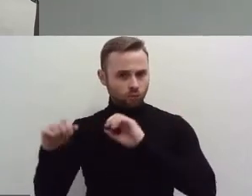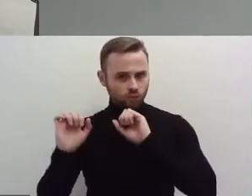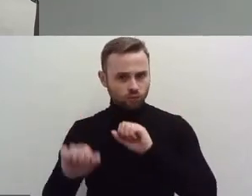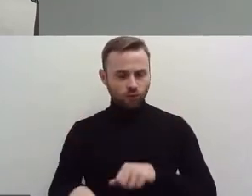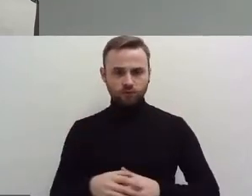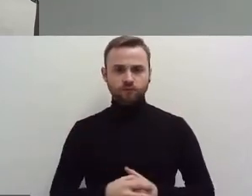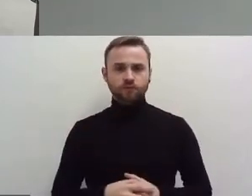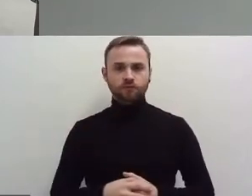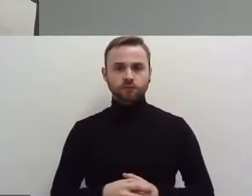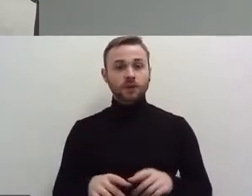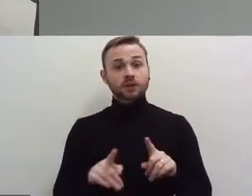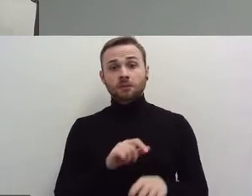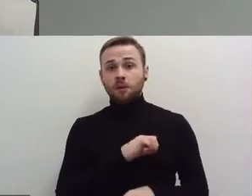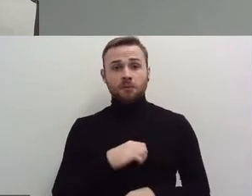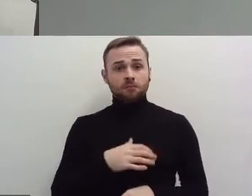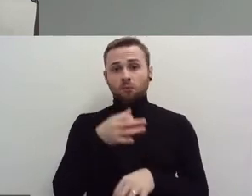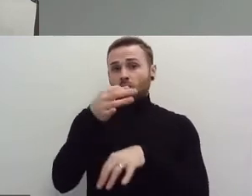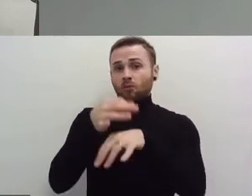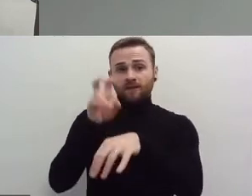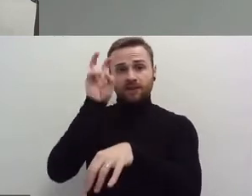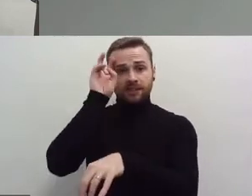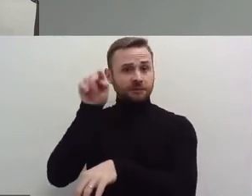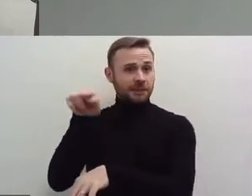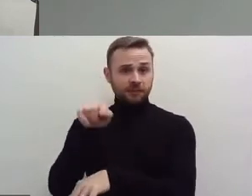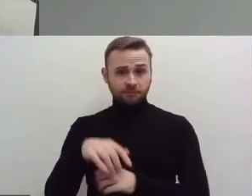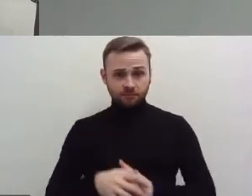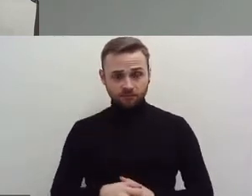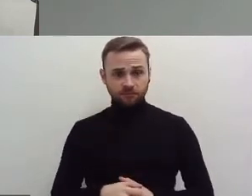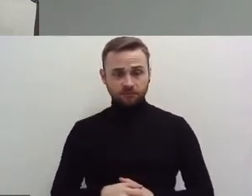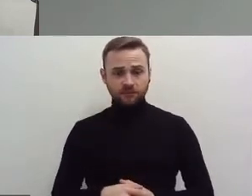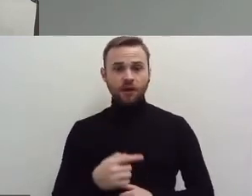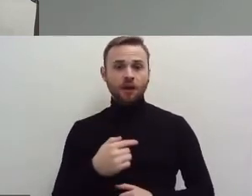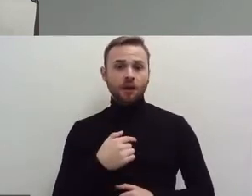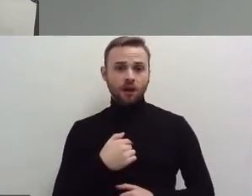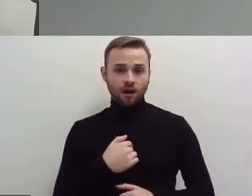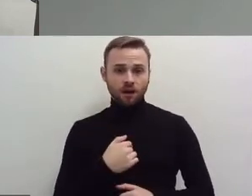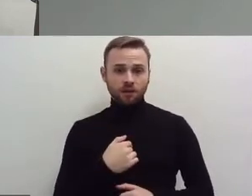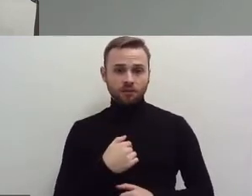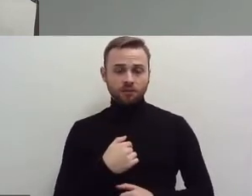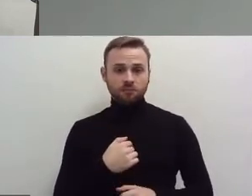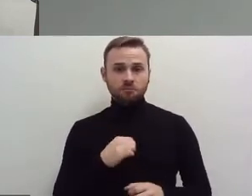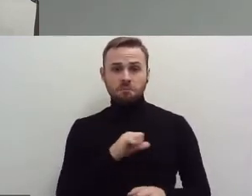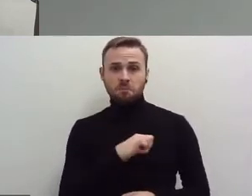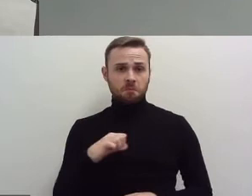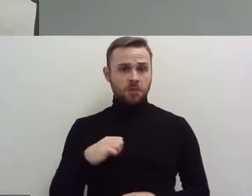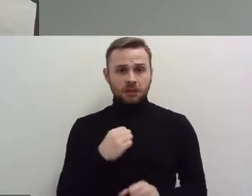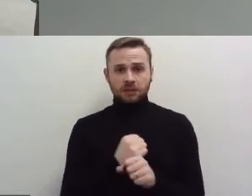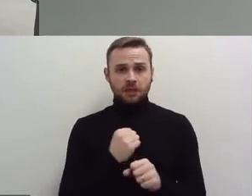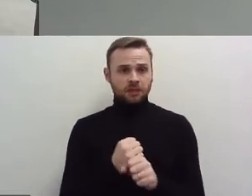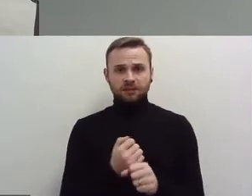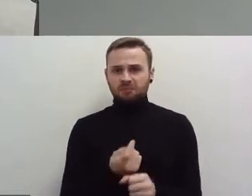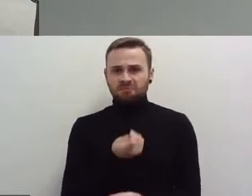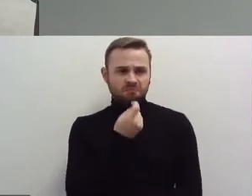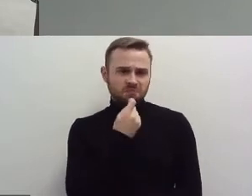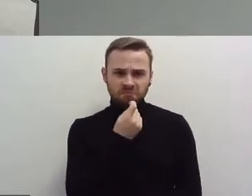about it individually. Myself, I cannot do a lot for meeting SDG 7 on clean energy or SDG 9 on industry